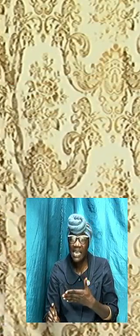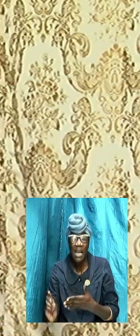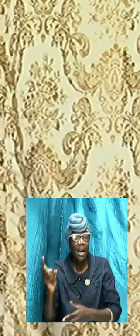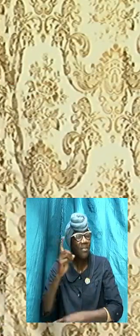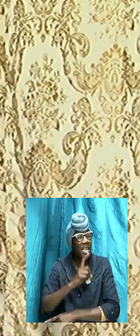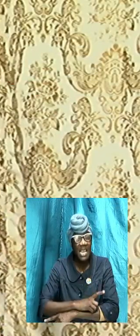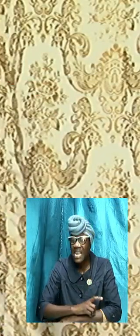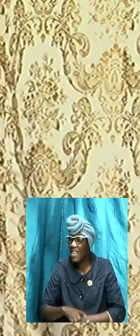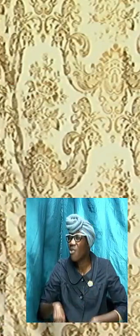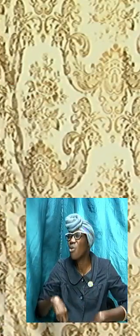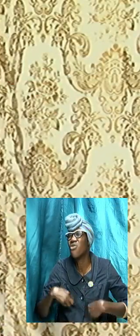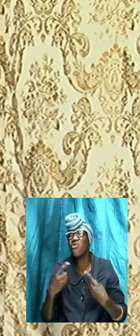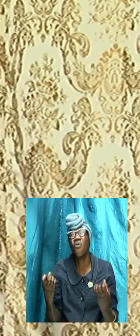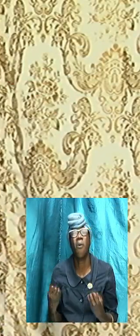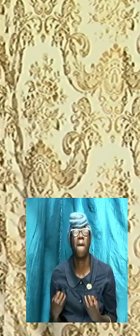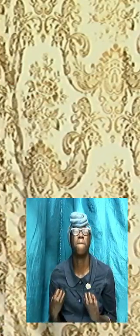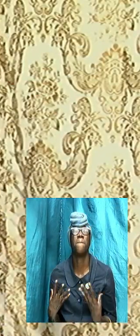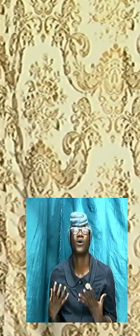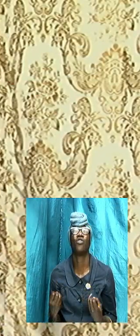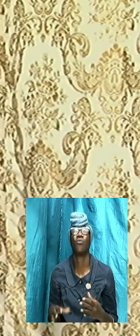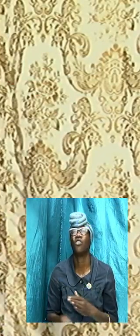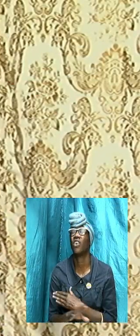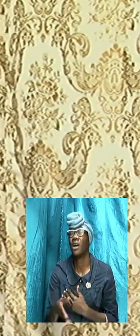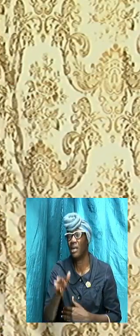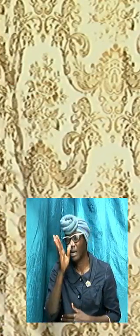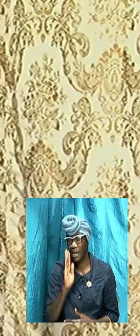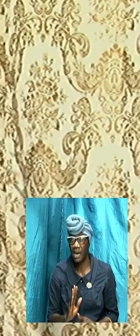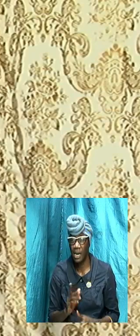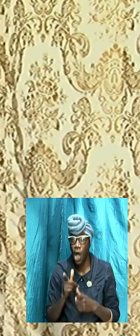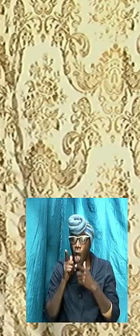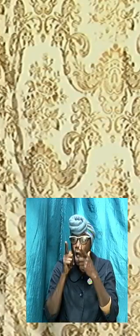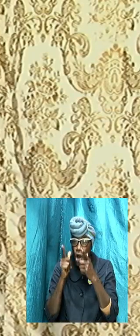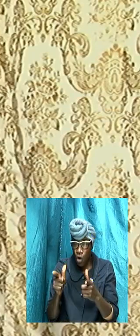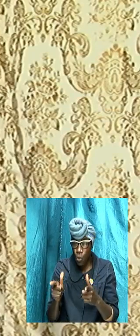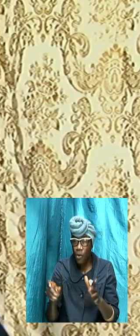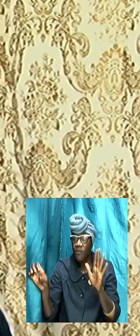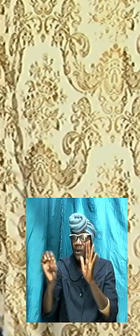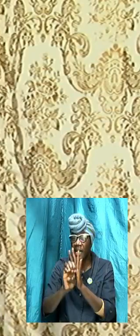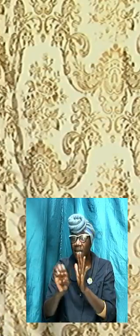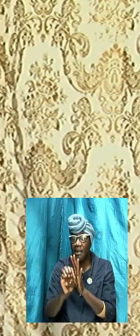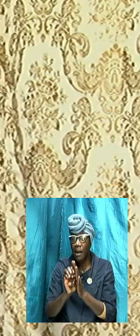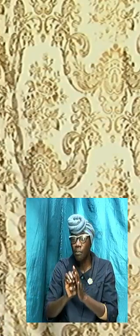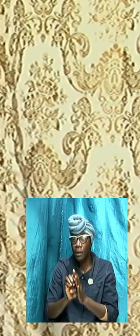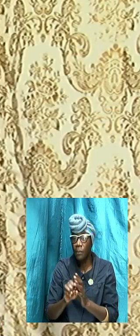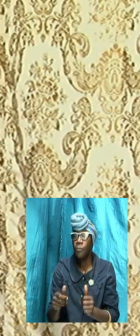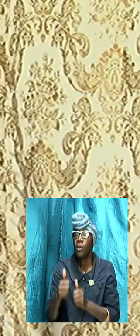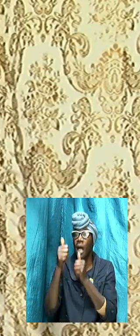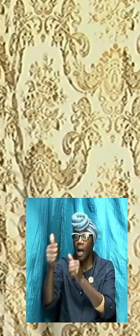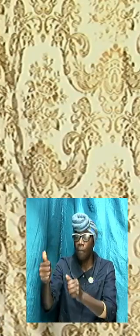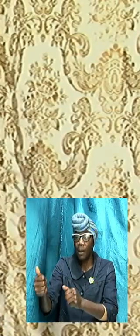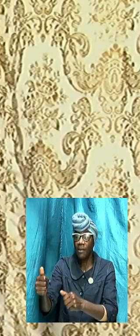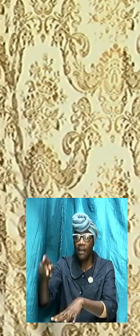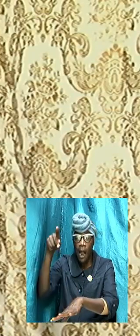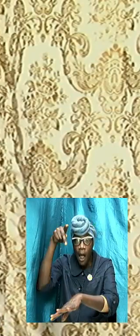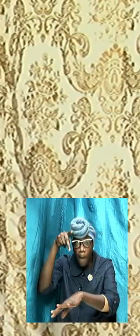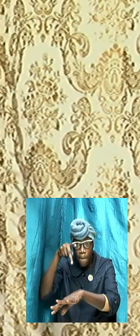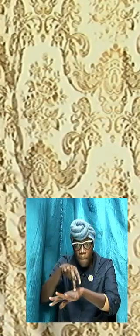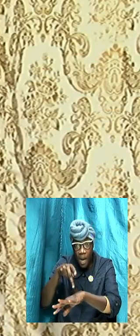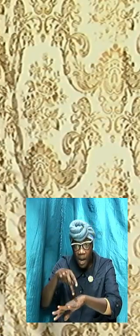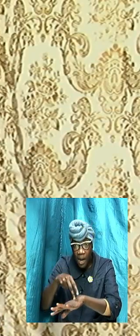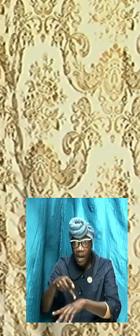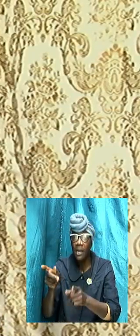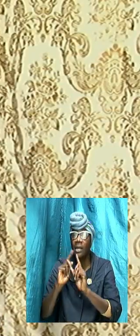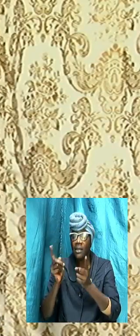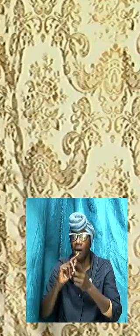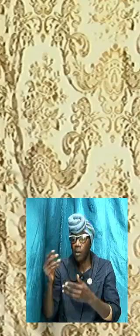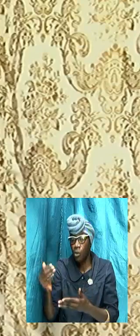under God. Amen. But let us look, for example, at what the apostle Paul as he described some of the events that took